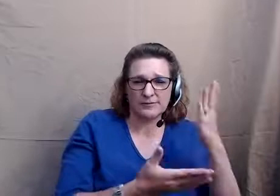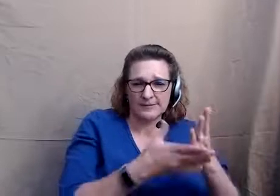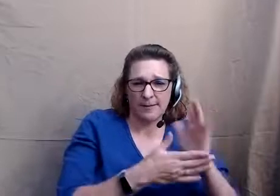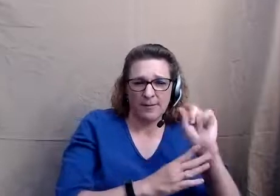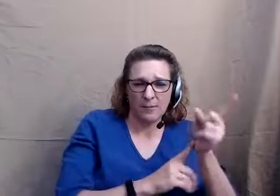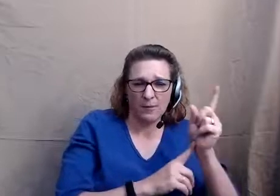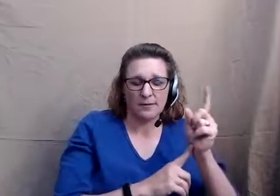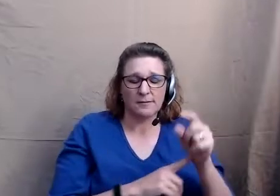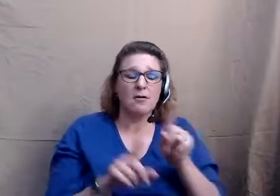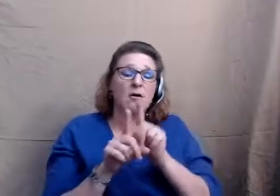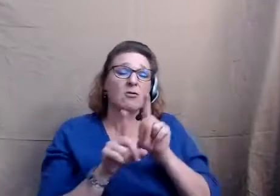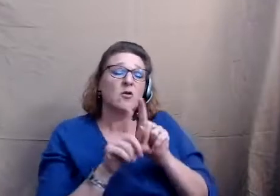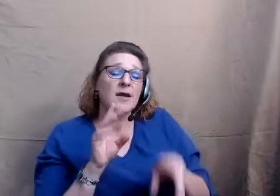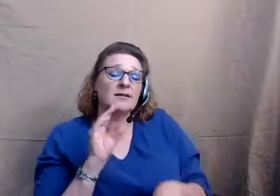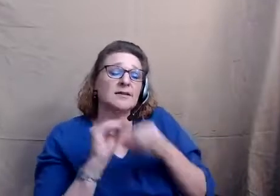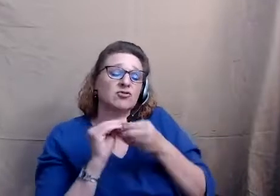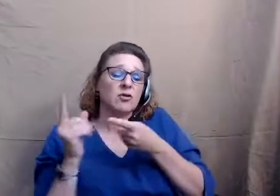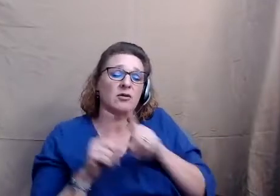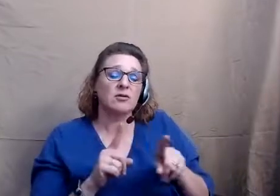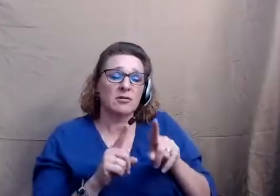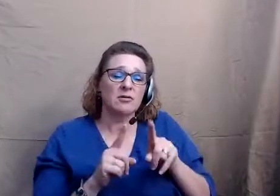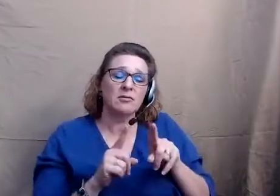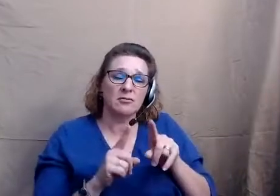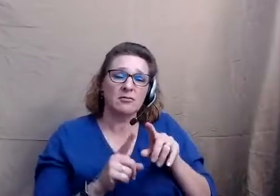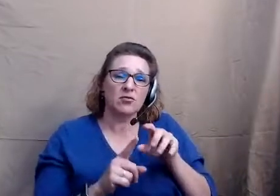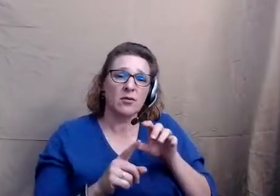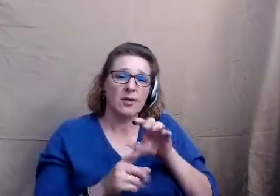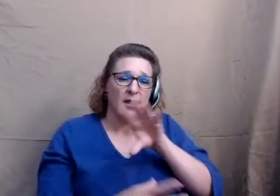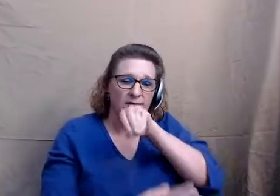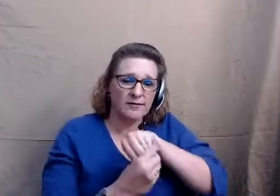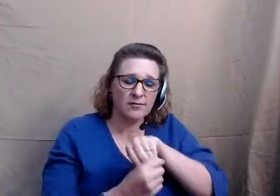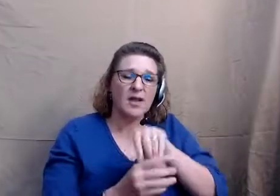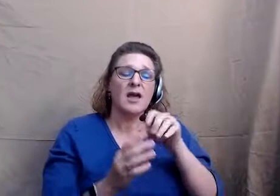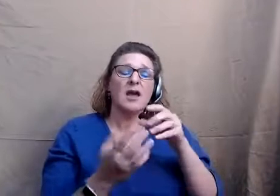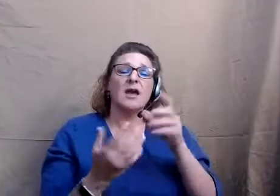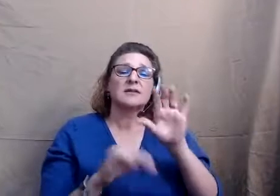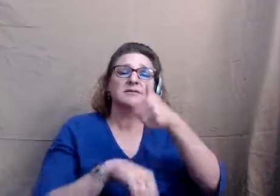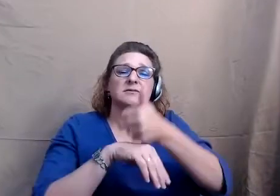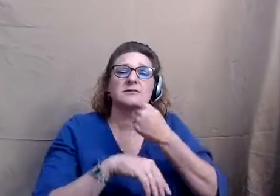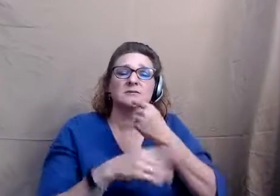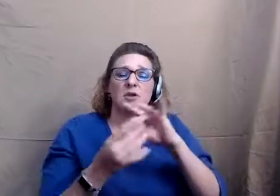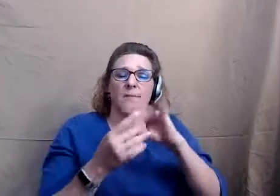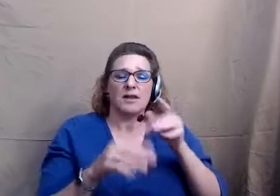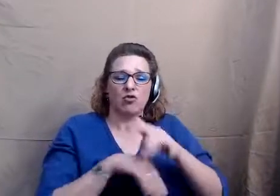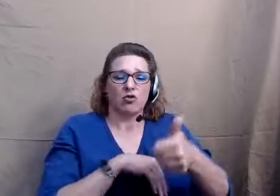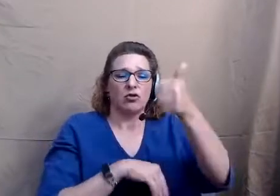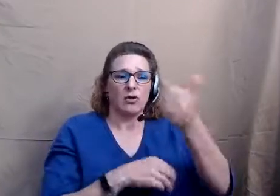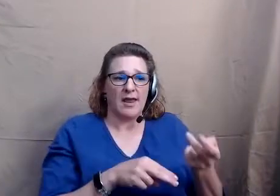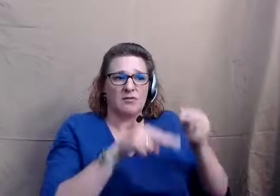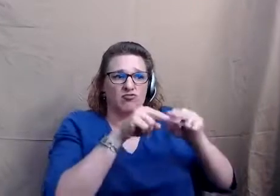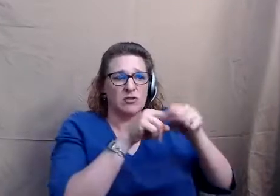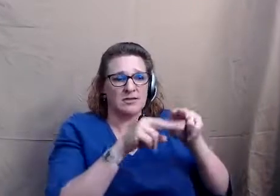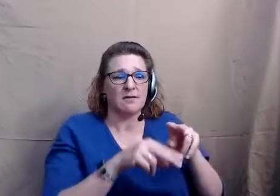collateral consequences to engagement, some of which we know, as outlined earlier, increase the risk of violence in the relationship and have widespread